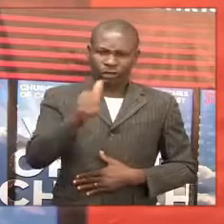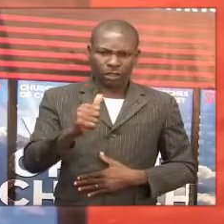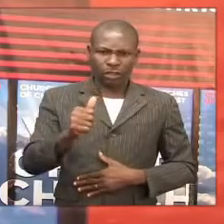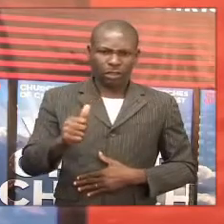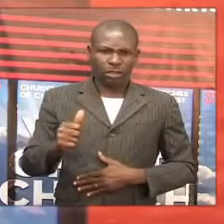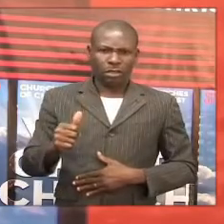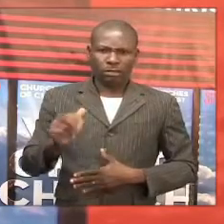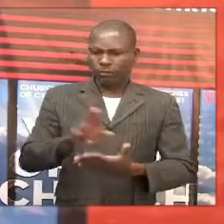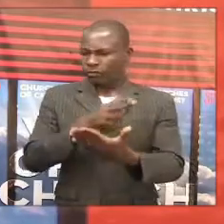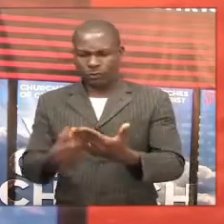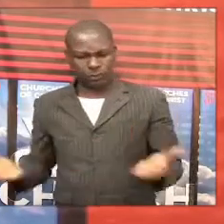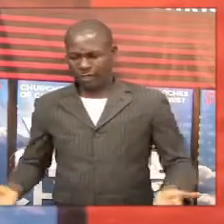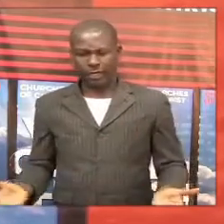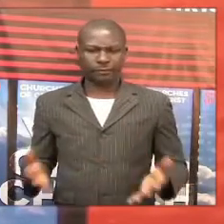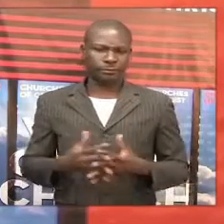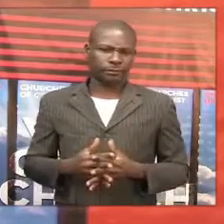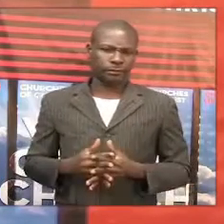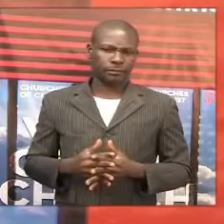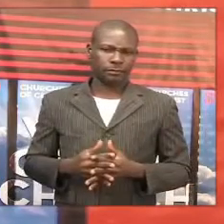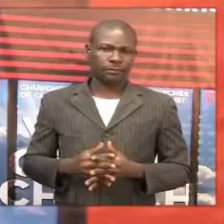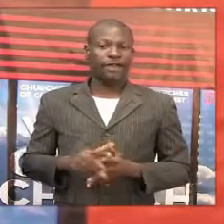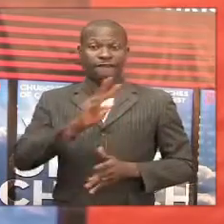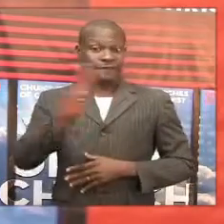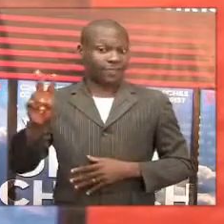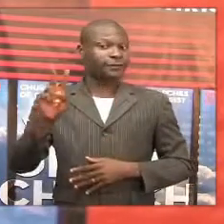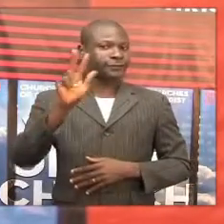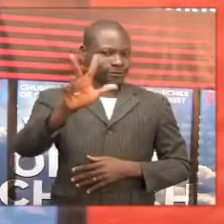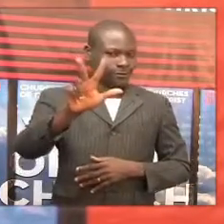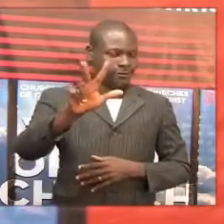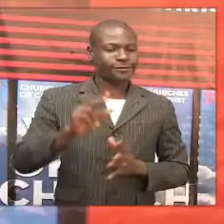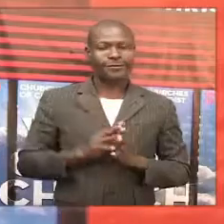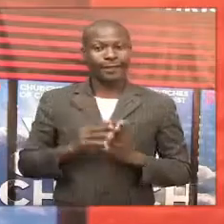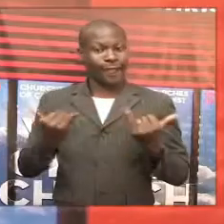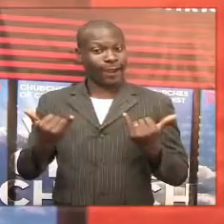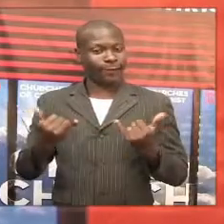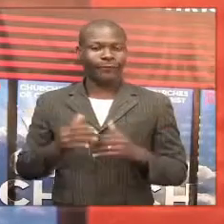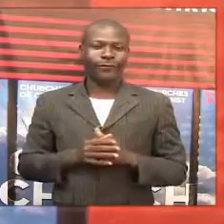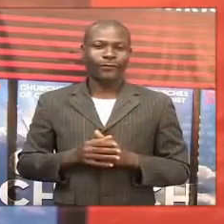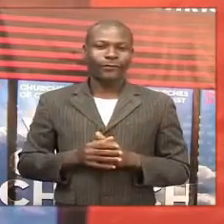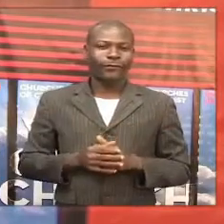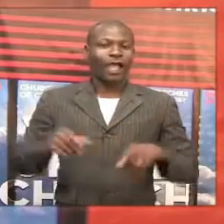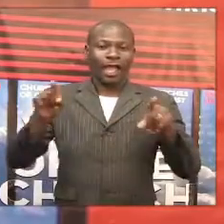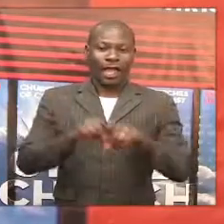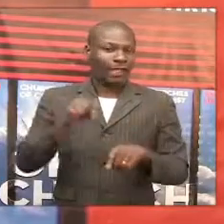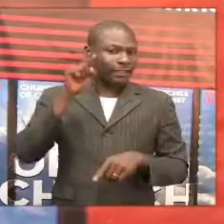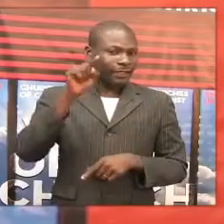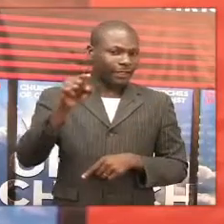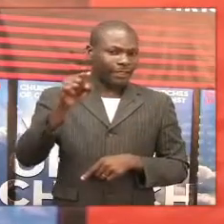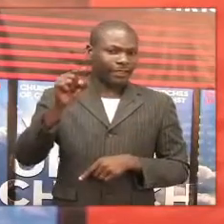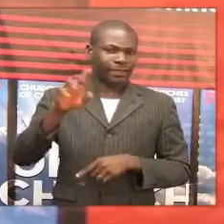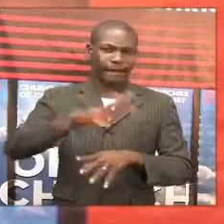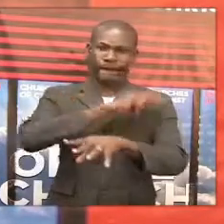down. After verse 3. Now, as he sat on the Mount of